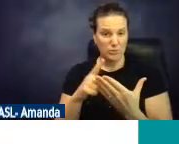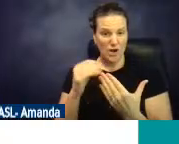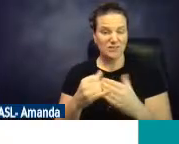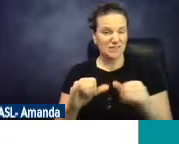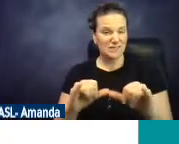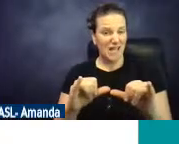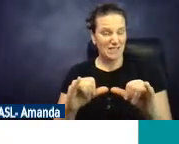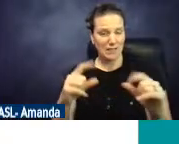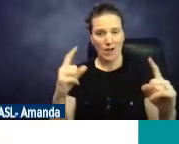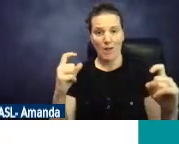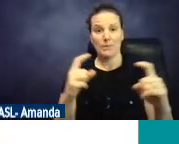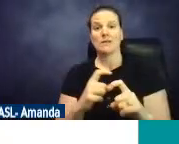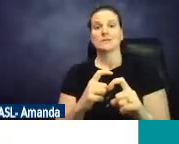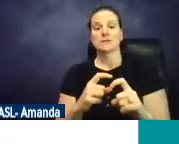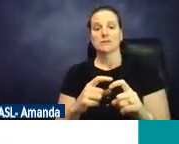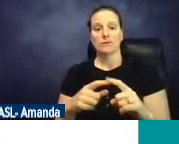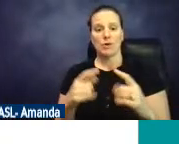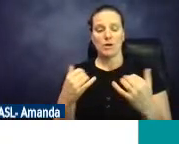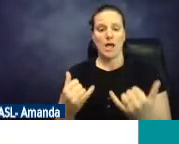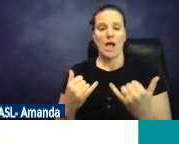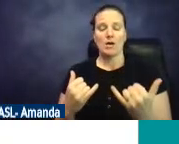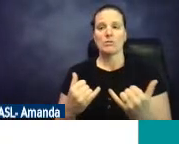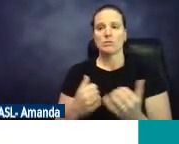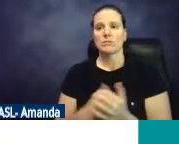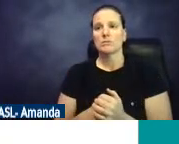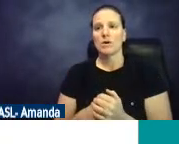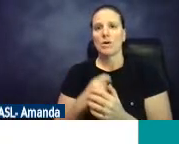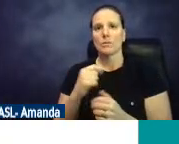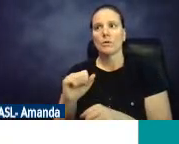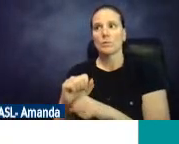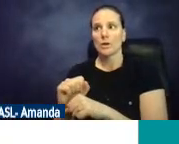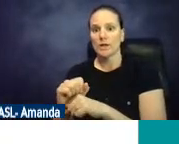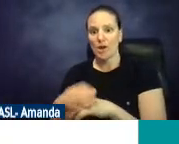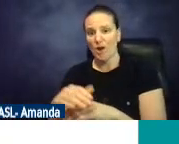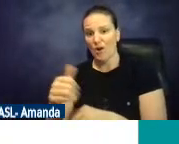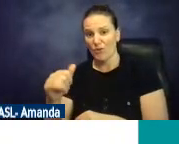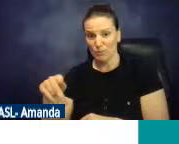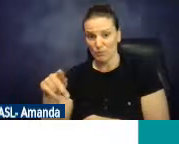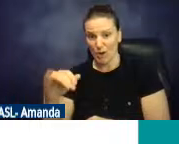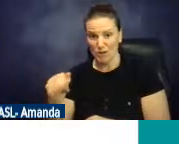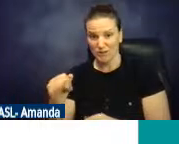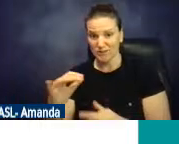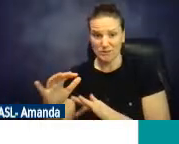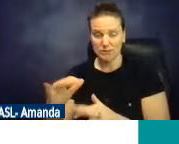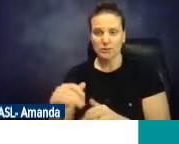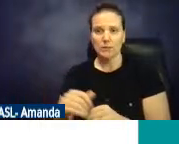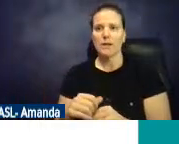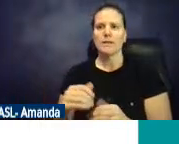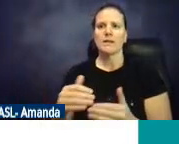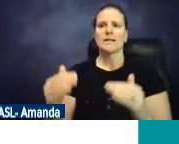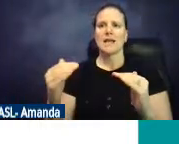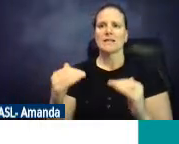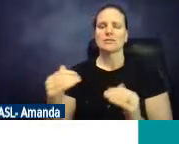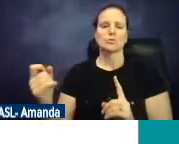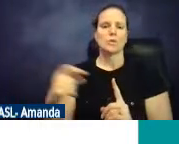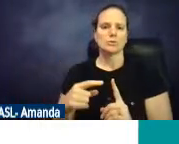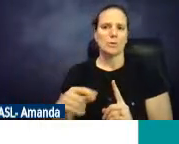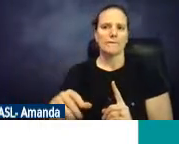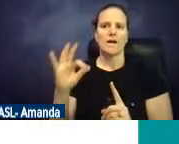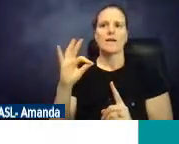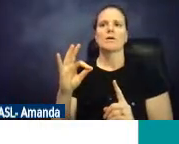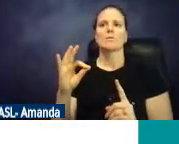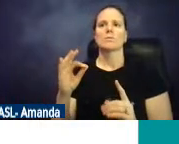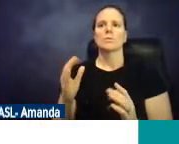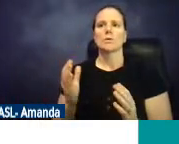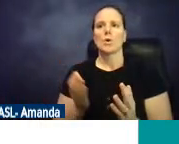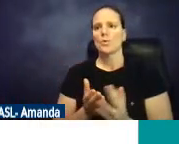at the time that we are actually in, comparatively to other projects. But the next question that we'll find out as we move through the next